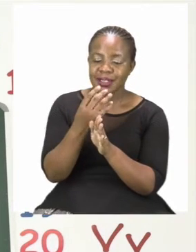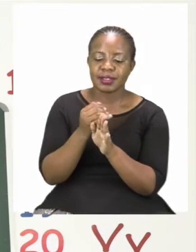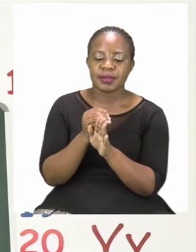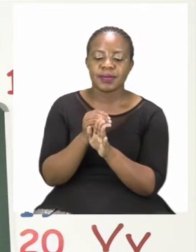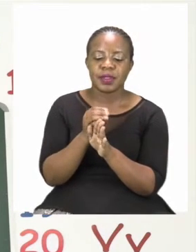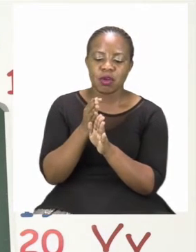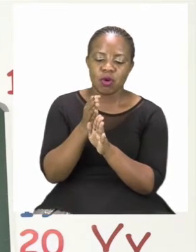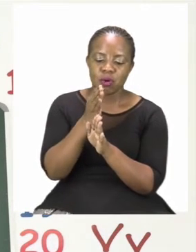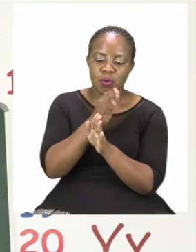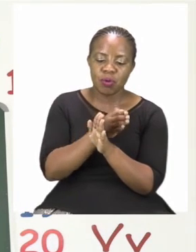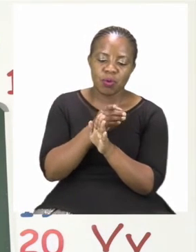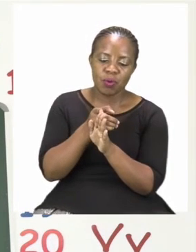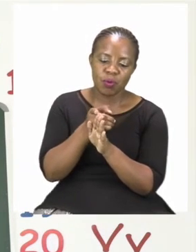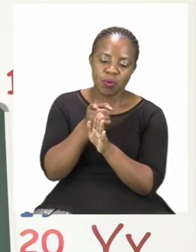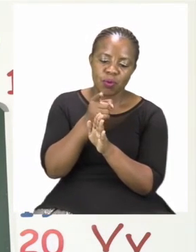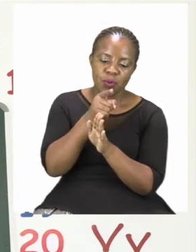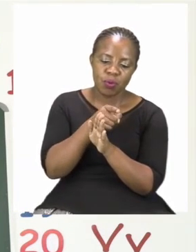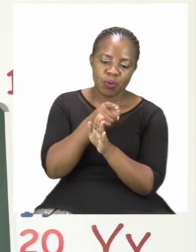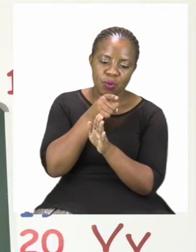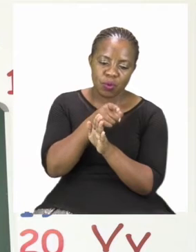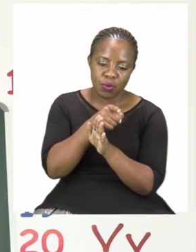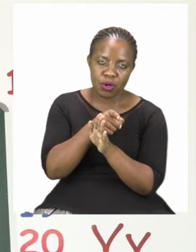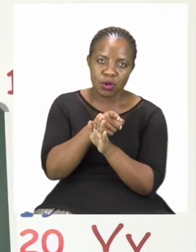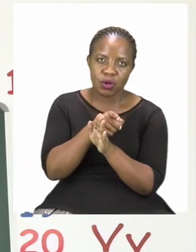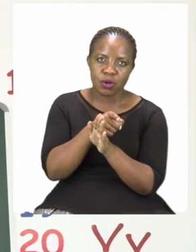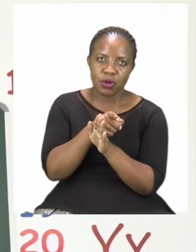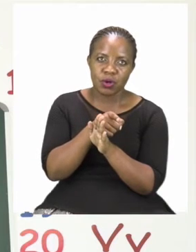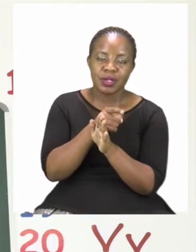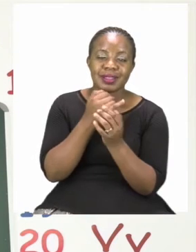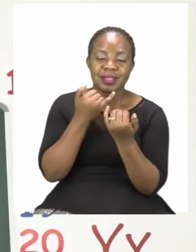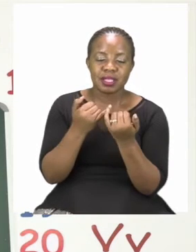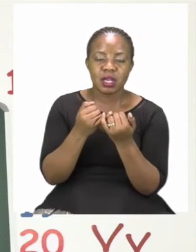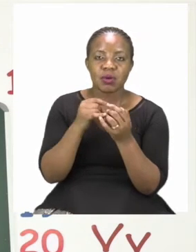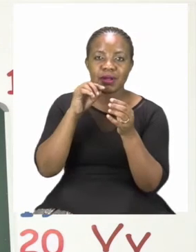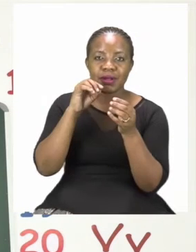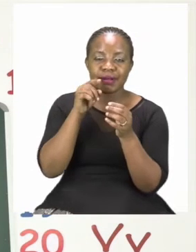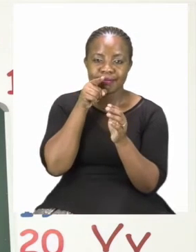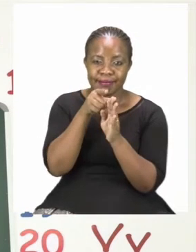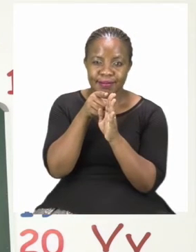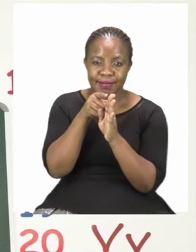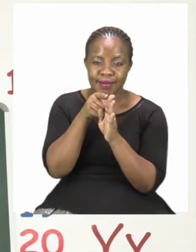finger or ruler on 7. And then we say